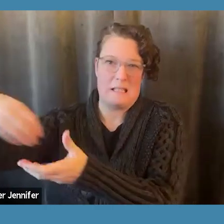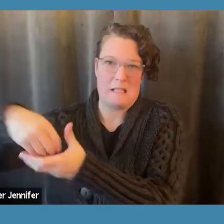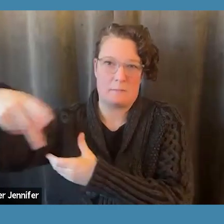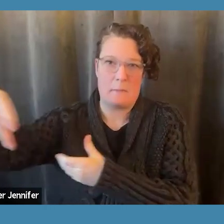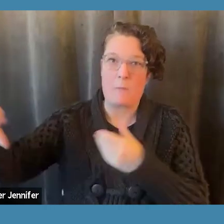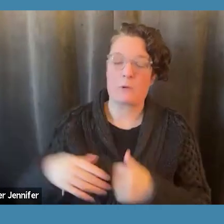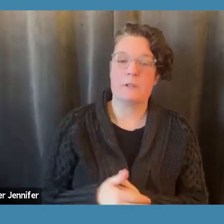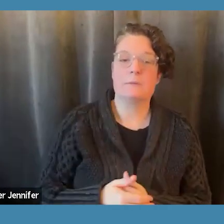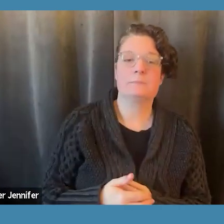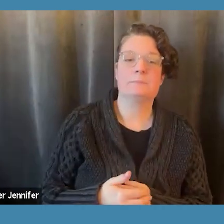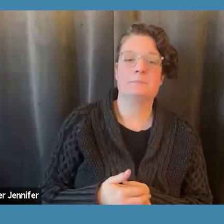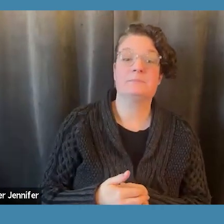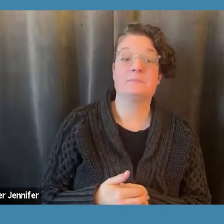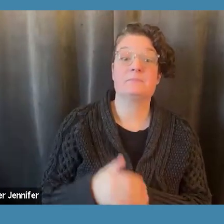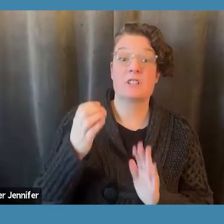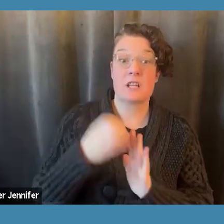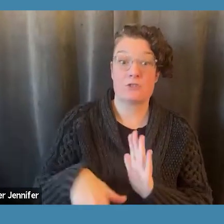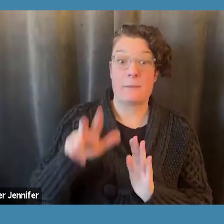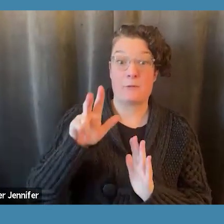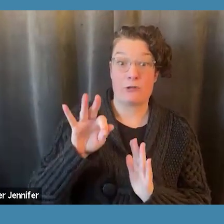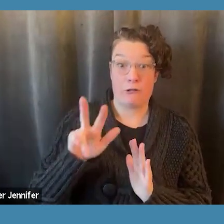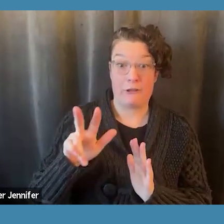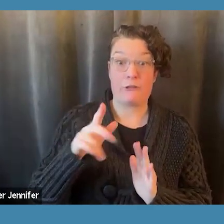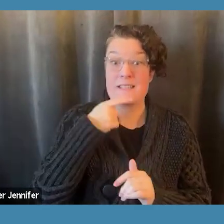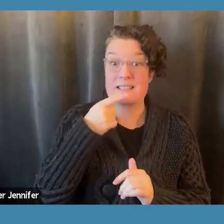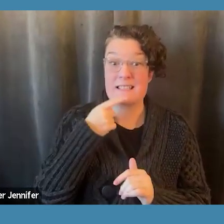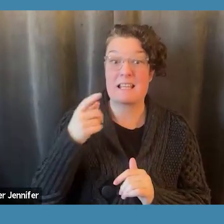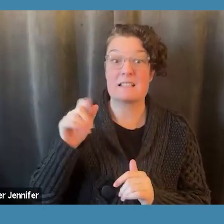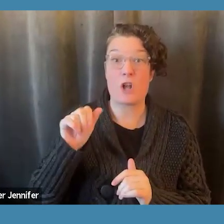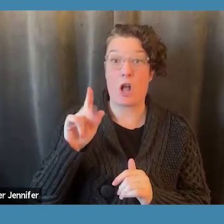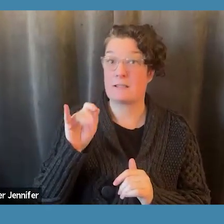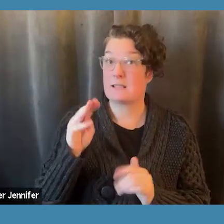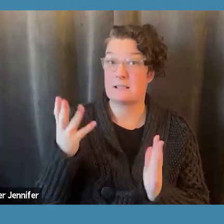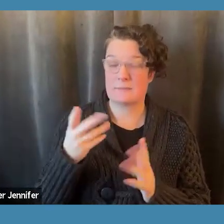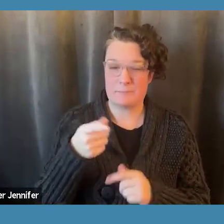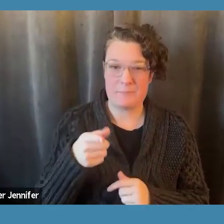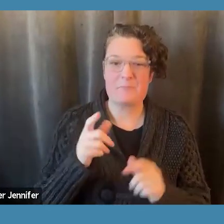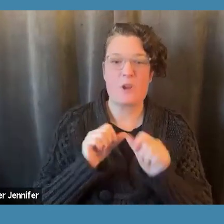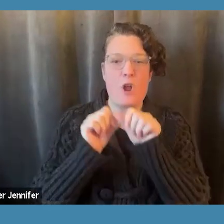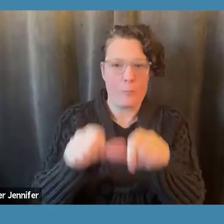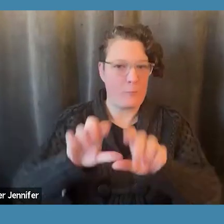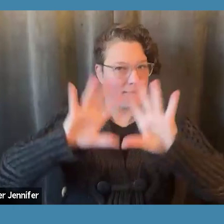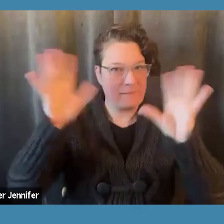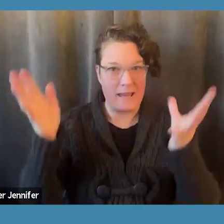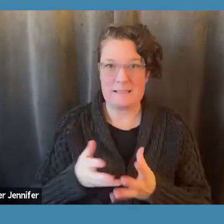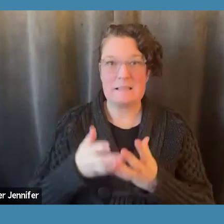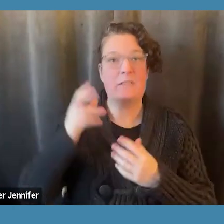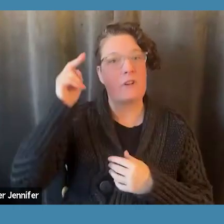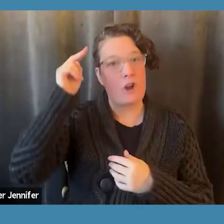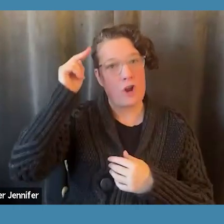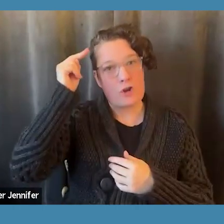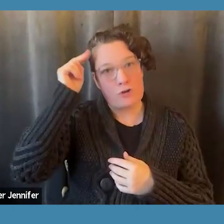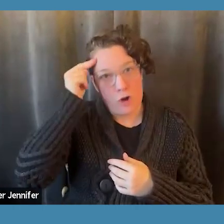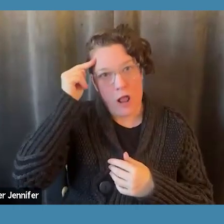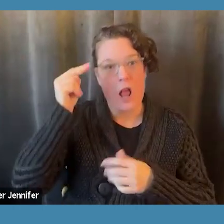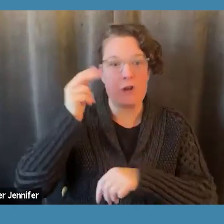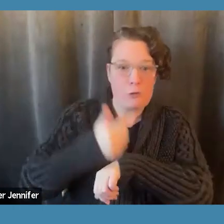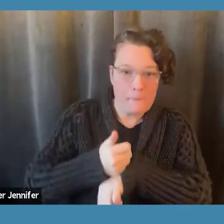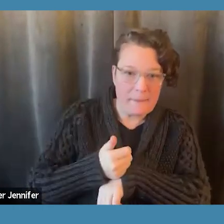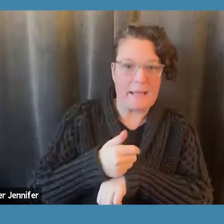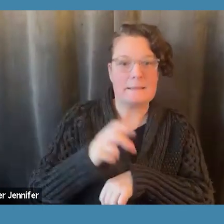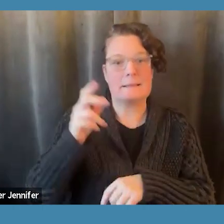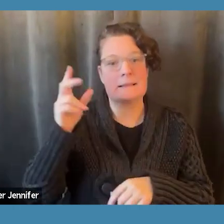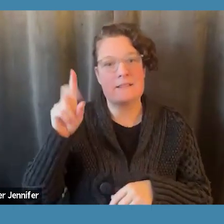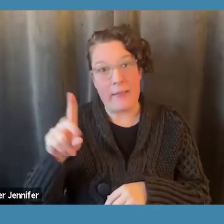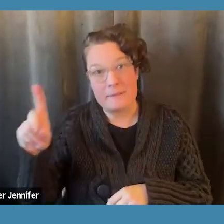393 definition is that it is a pervasive, neurologically based developmental disability of extended